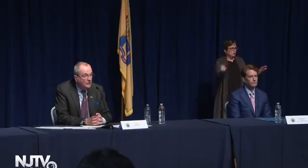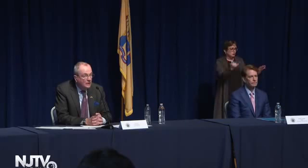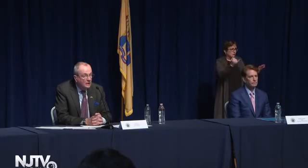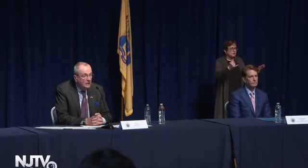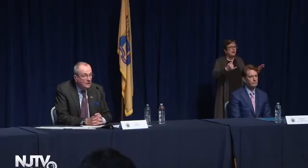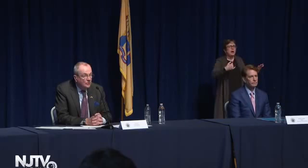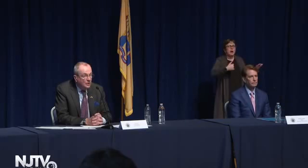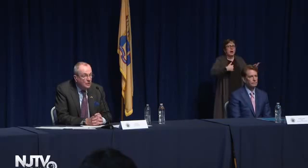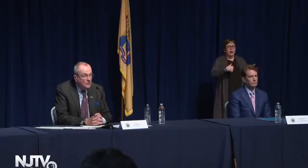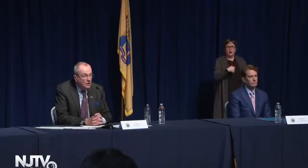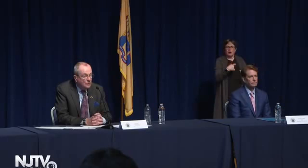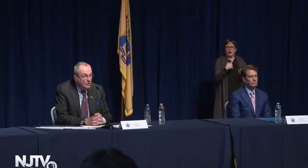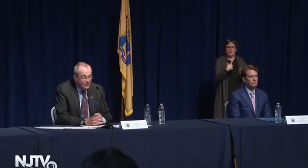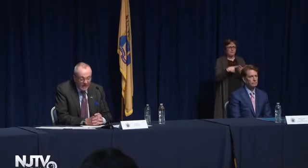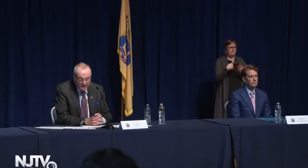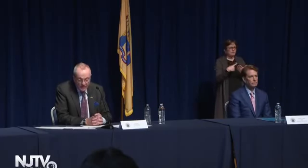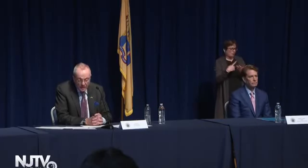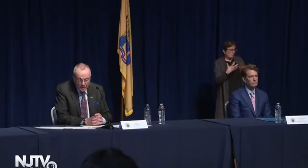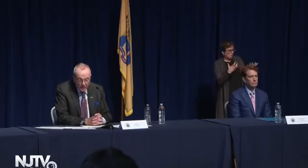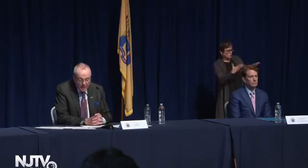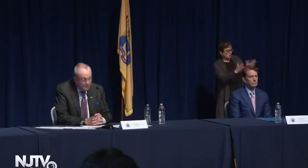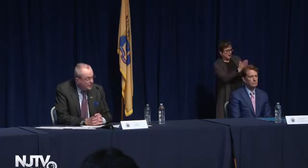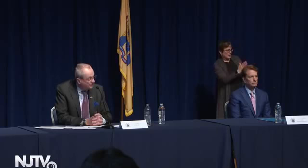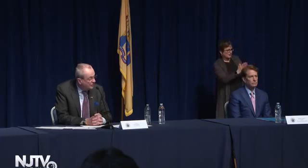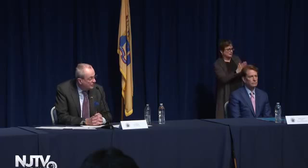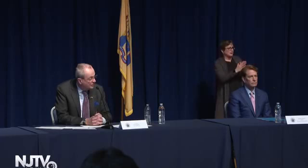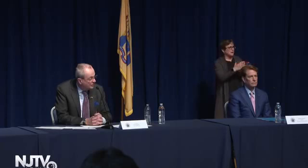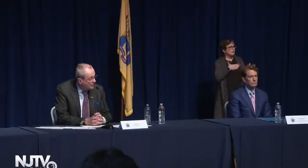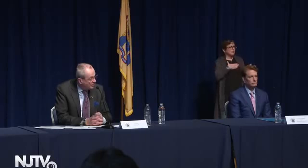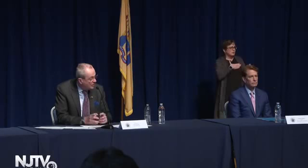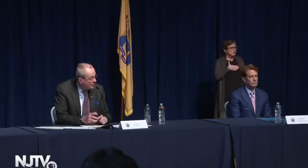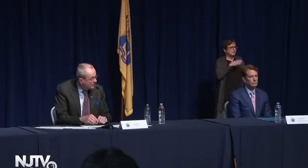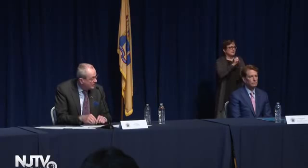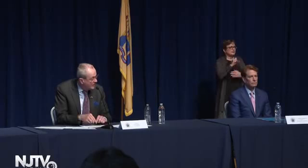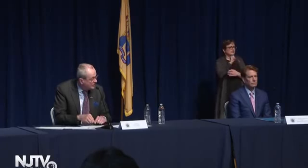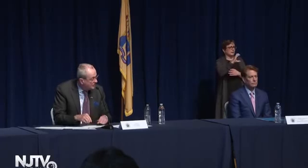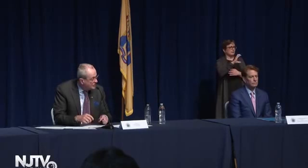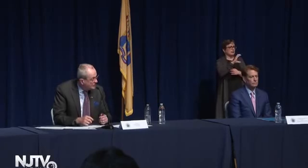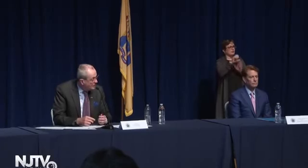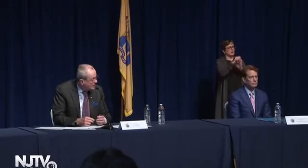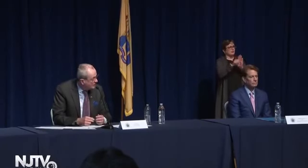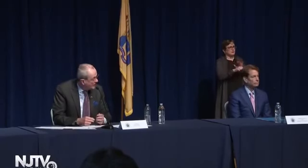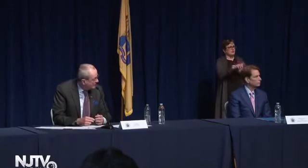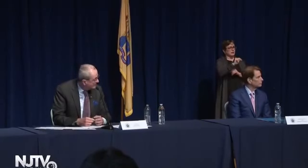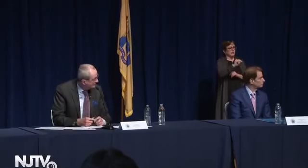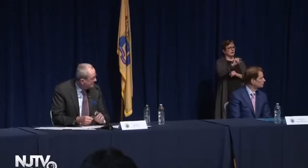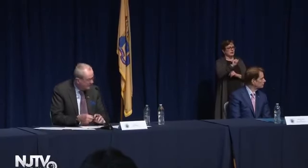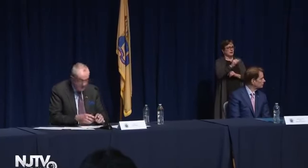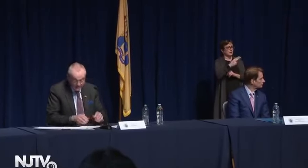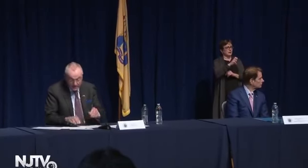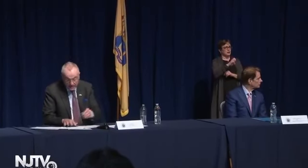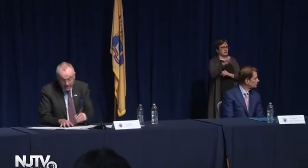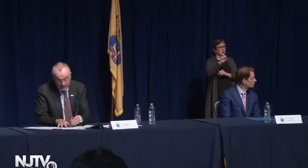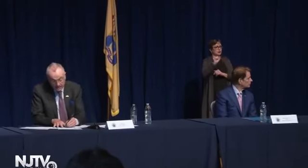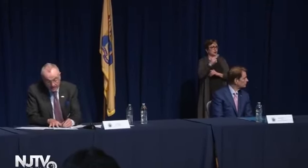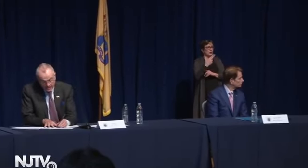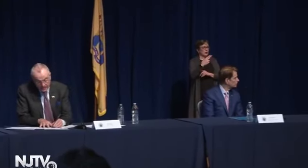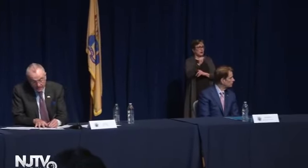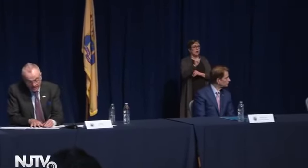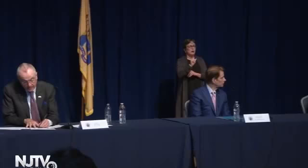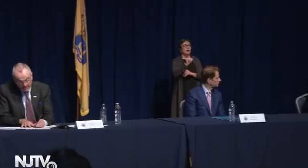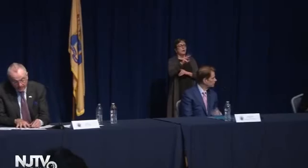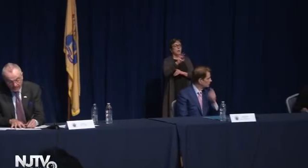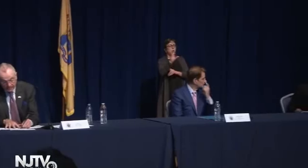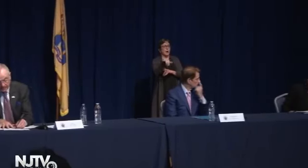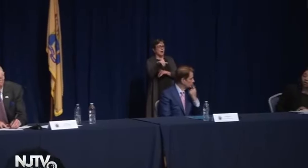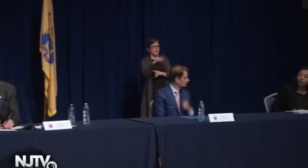ask our distinguished Secretary of State, Tahisha Way, to please give us a little bit more color on that. Tahisha, thank you for everything. Okay, good afternoon,